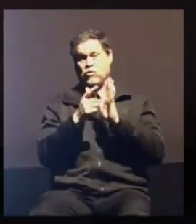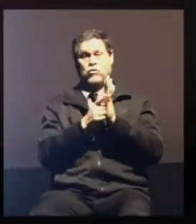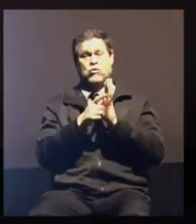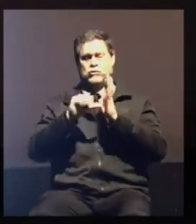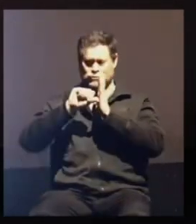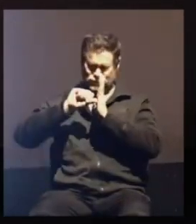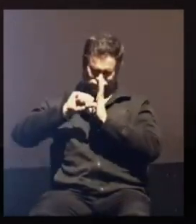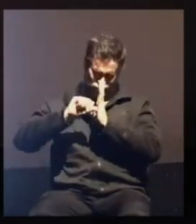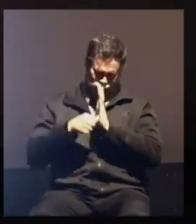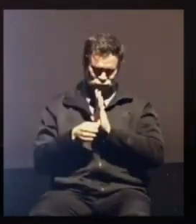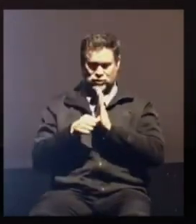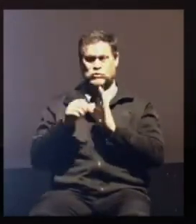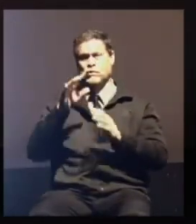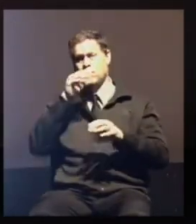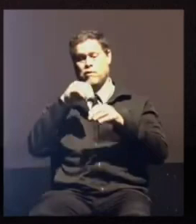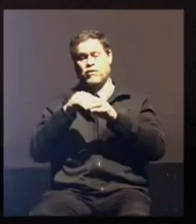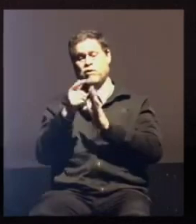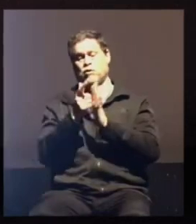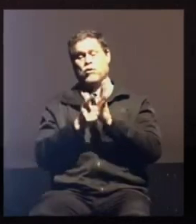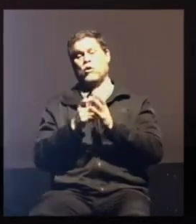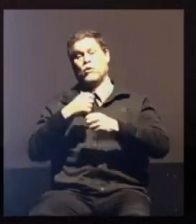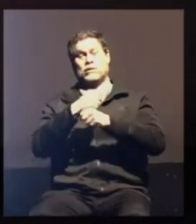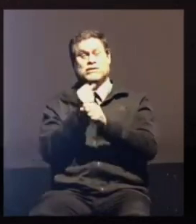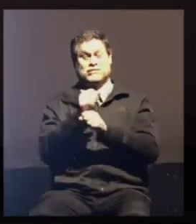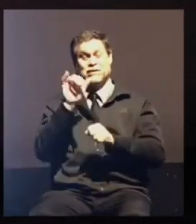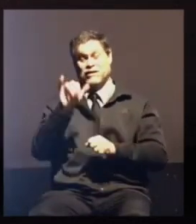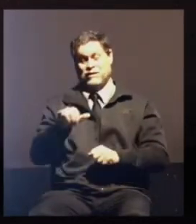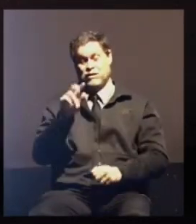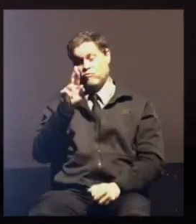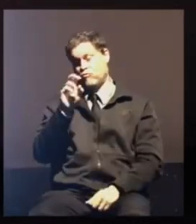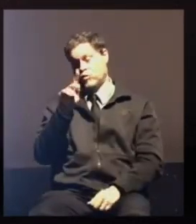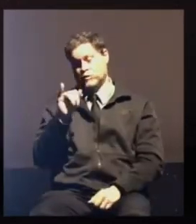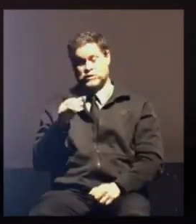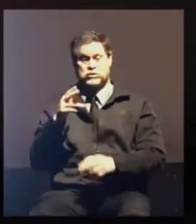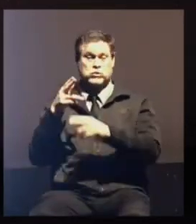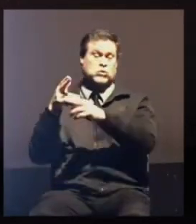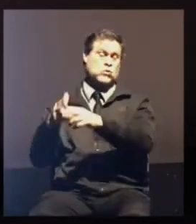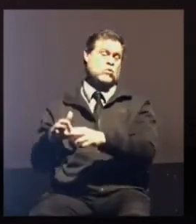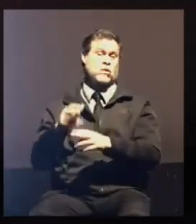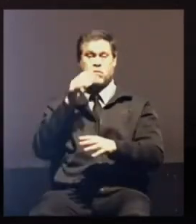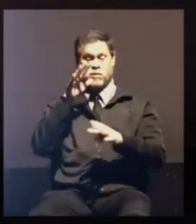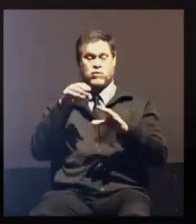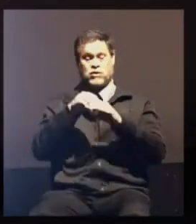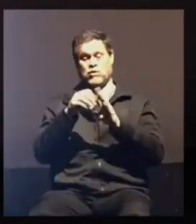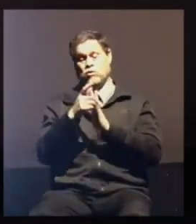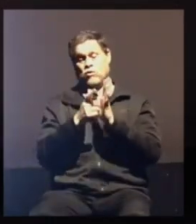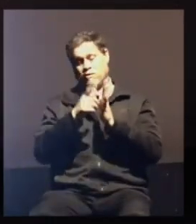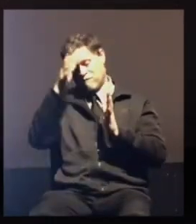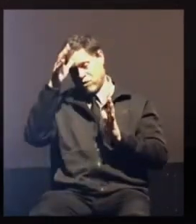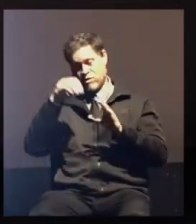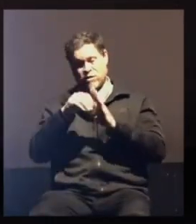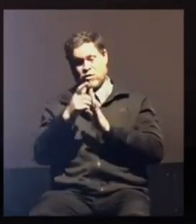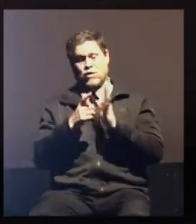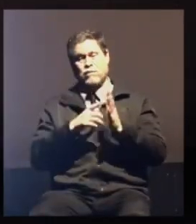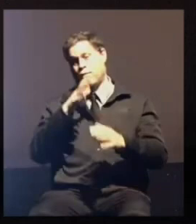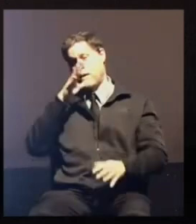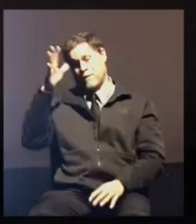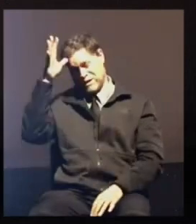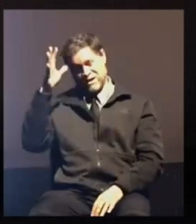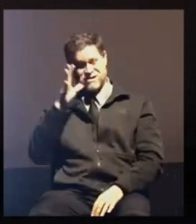as impressed as he was when my mother-in-law was making that roti. And I shouldn't call them mother-in-law and father-in-law, because they are literally my mom and